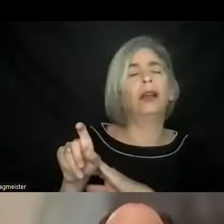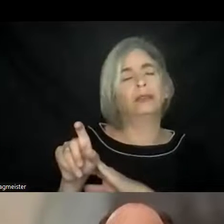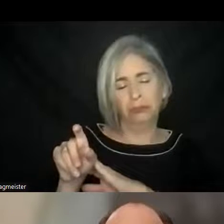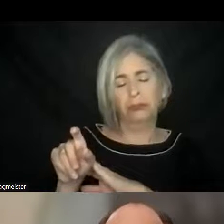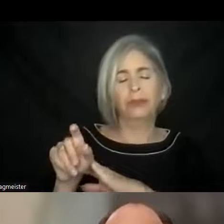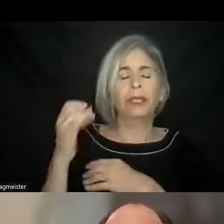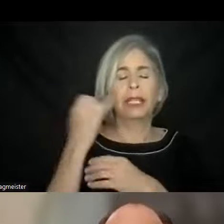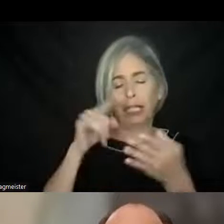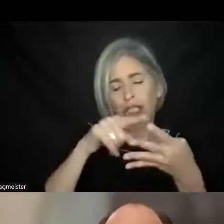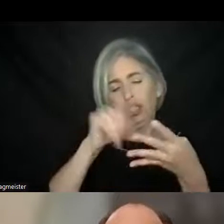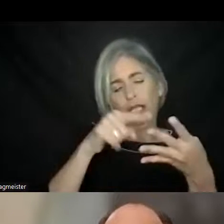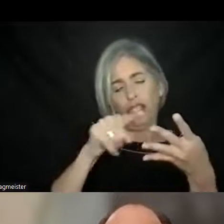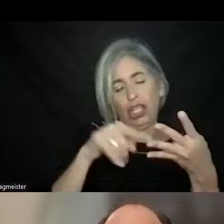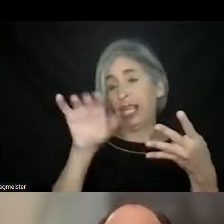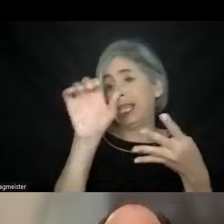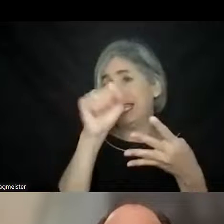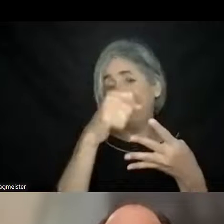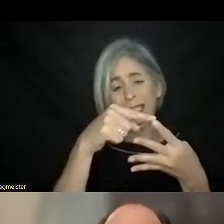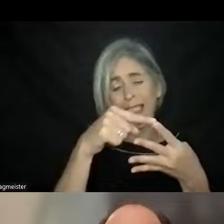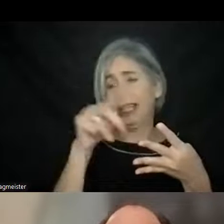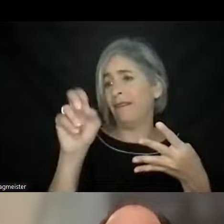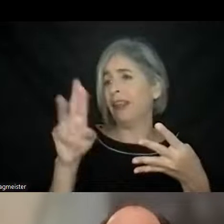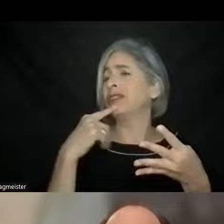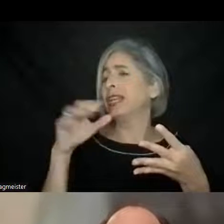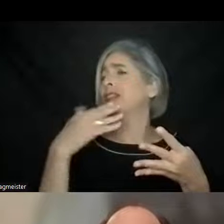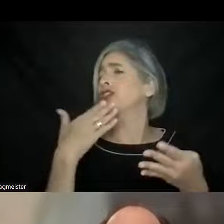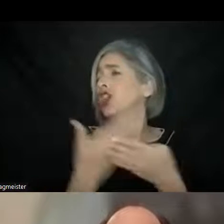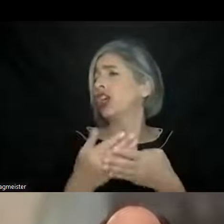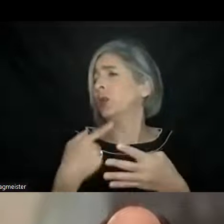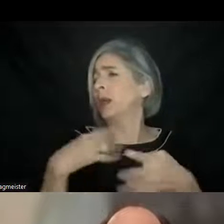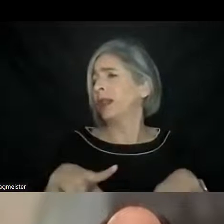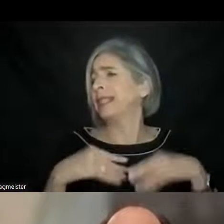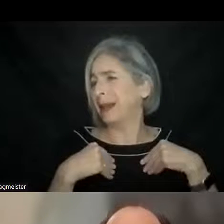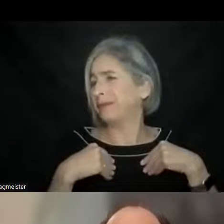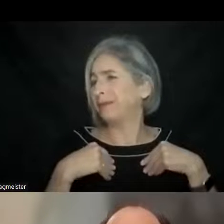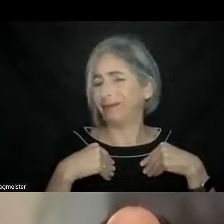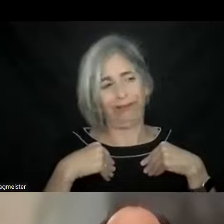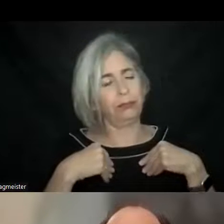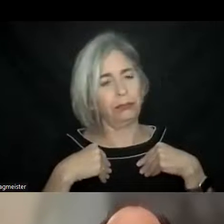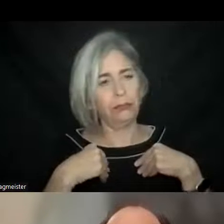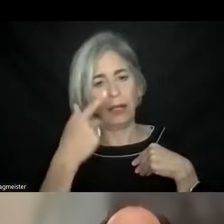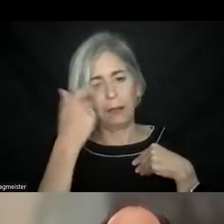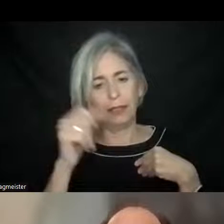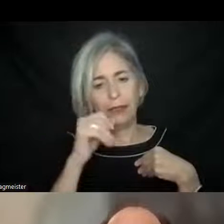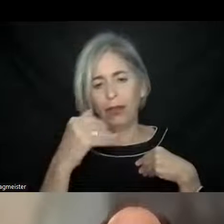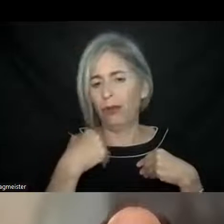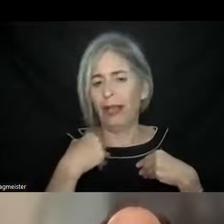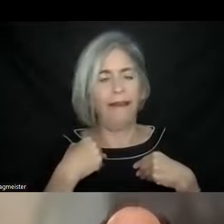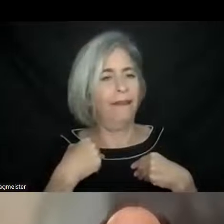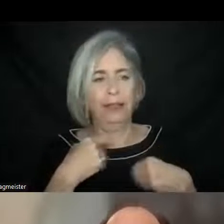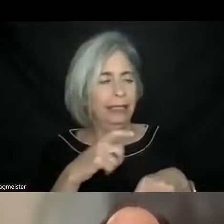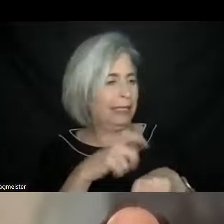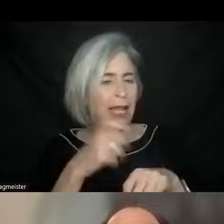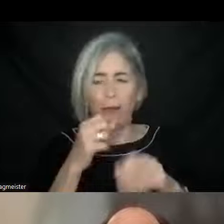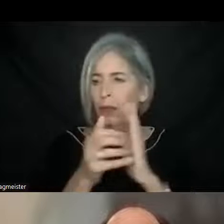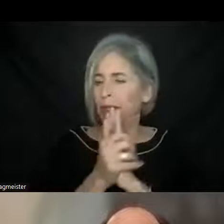And then there's sort of a check mark to say yes, the vendor claims it's good, so therefore we'll accept that, because they don't have any time or the skills